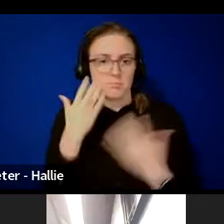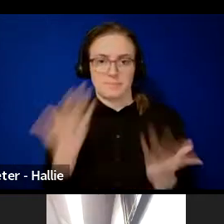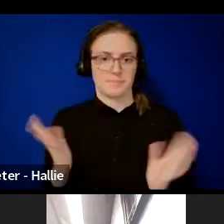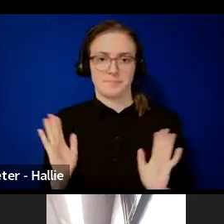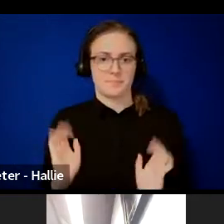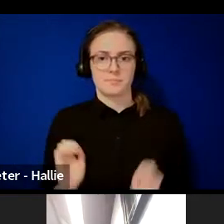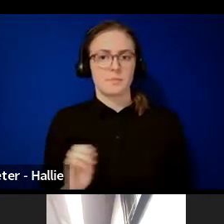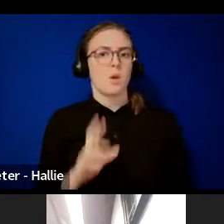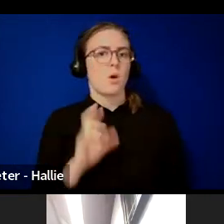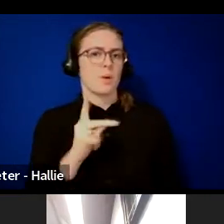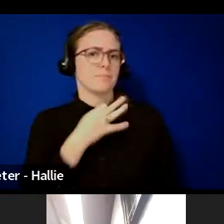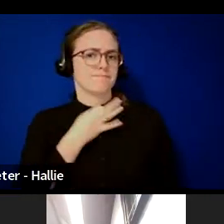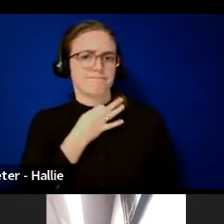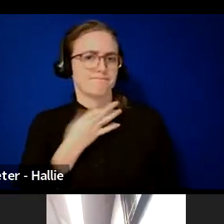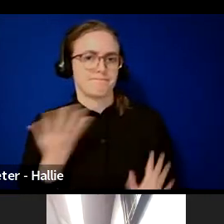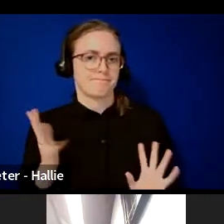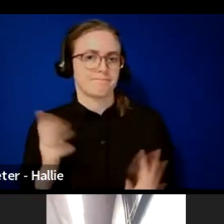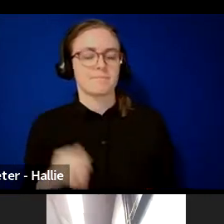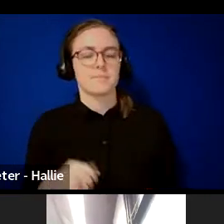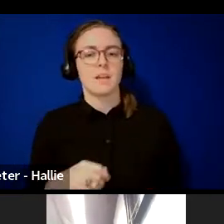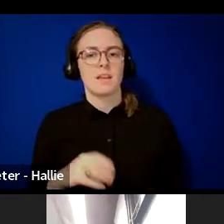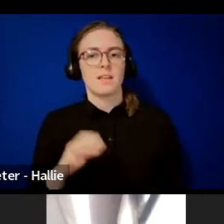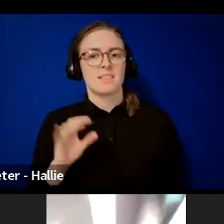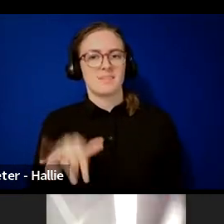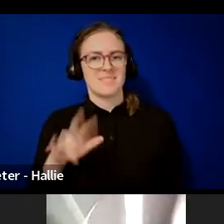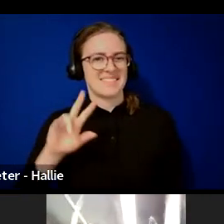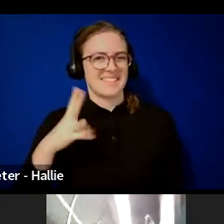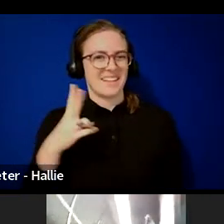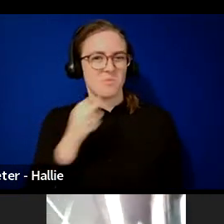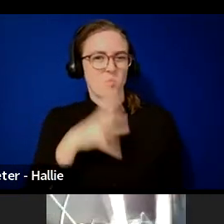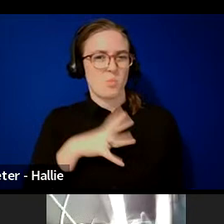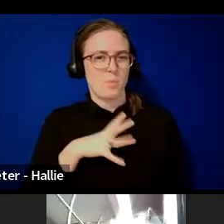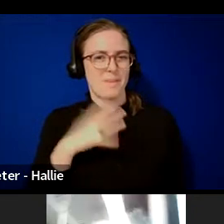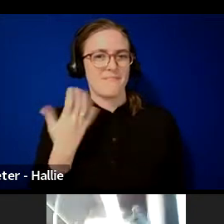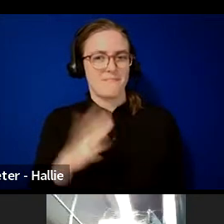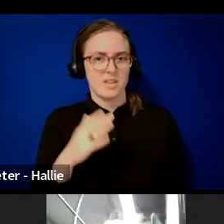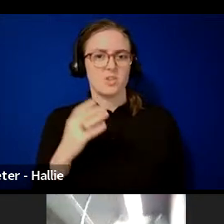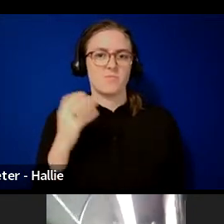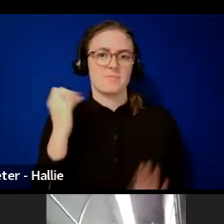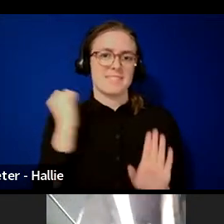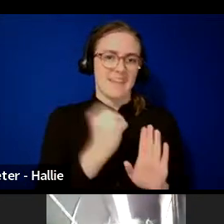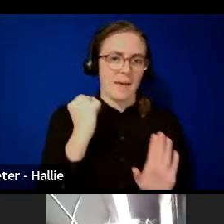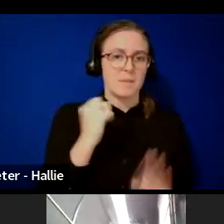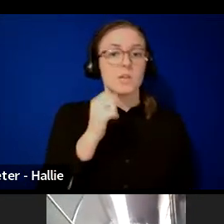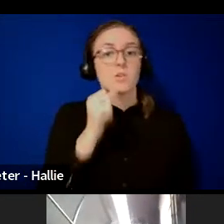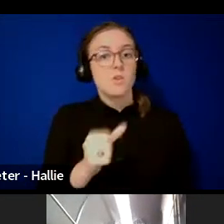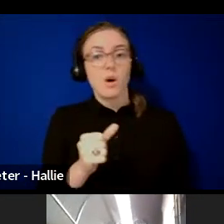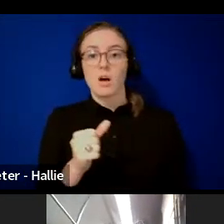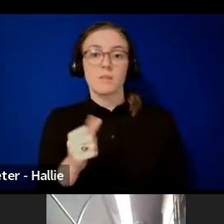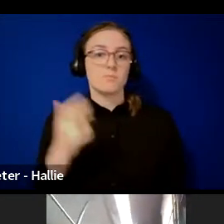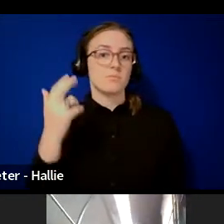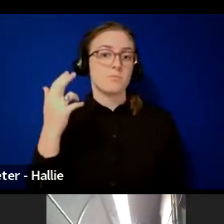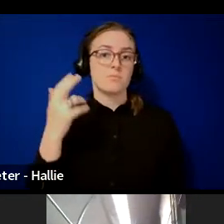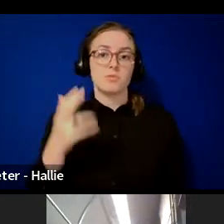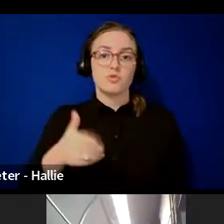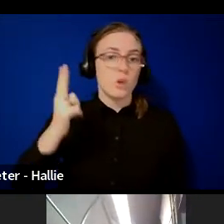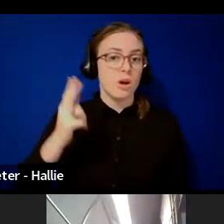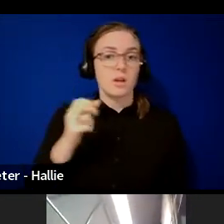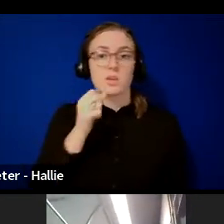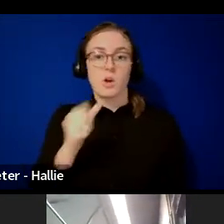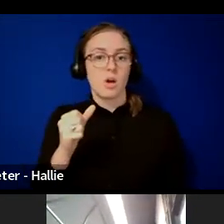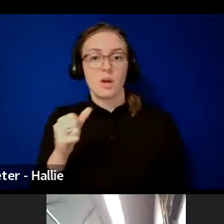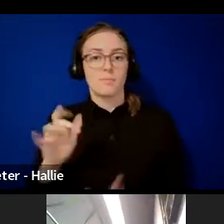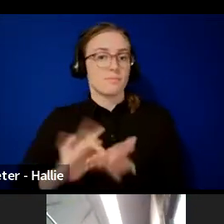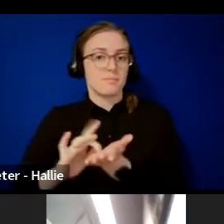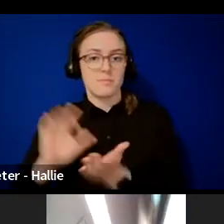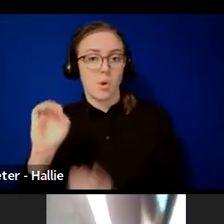just out of curiosity, since that's the second woman that was stabbed to death, not shot, not overdose. Like it was a literal